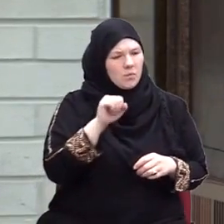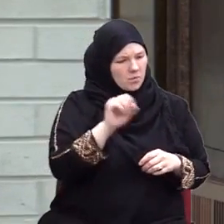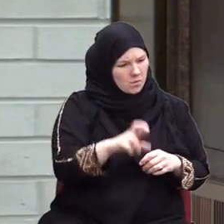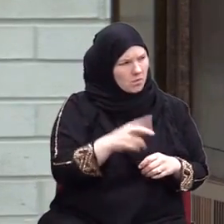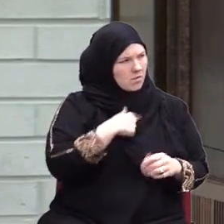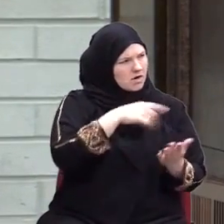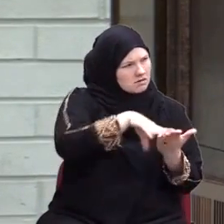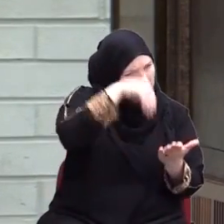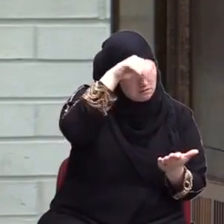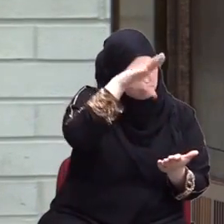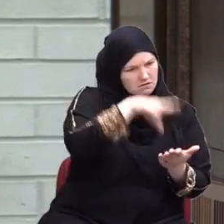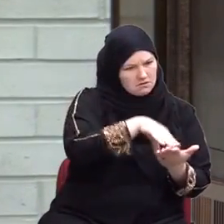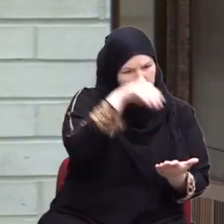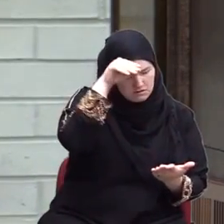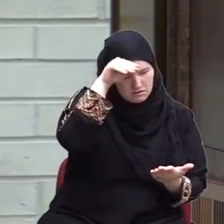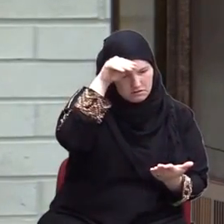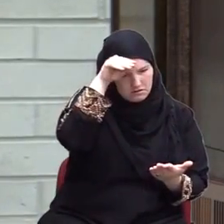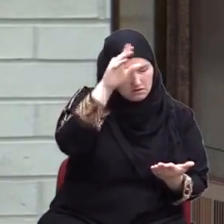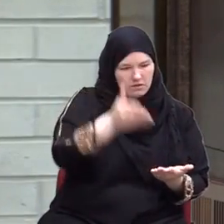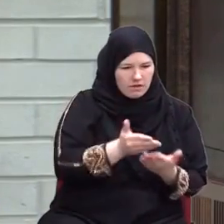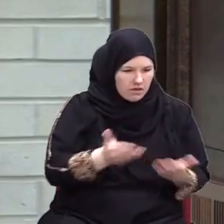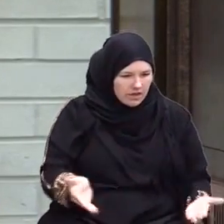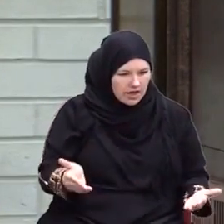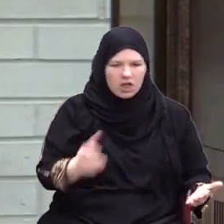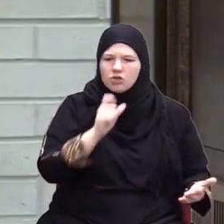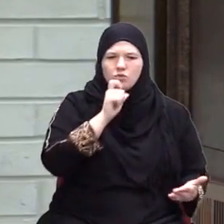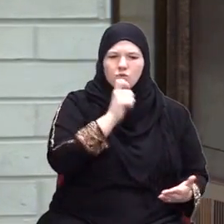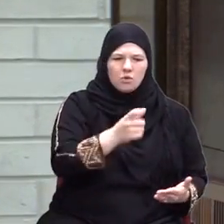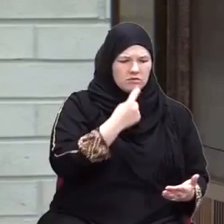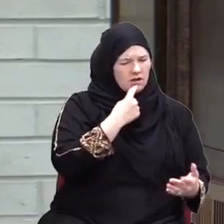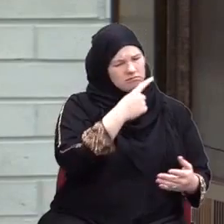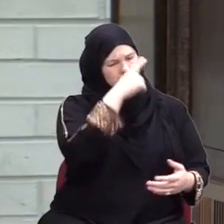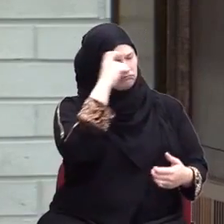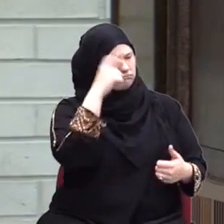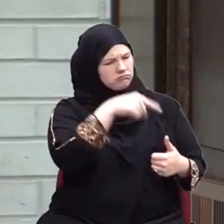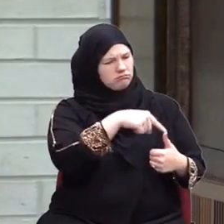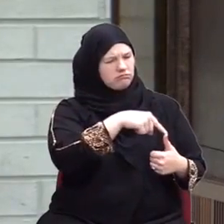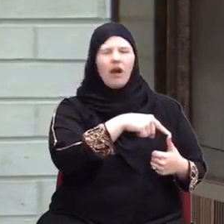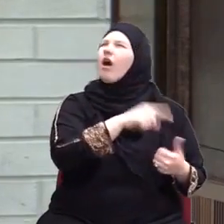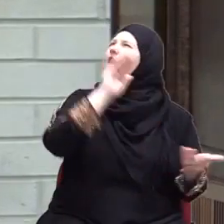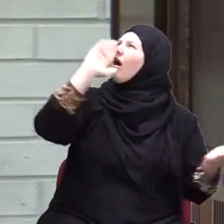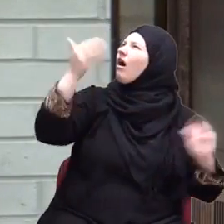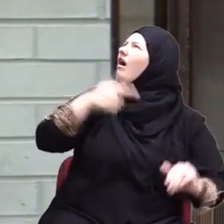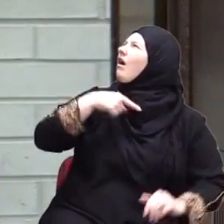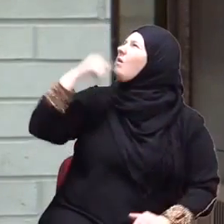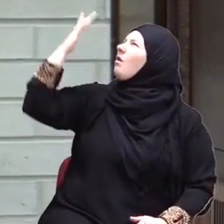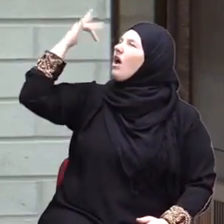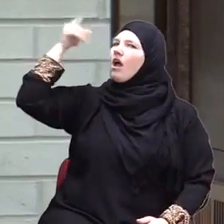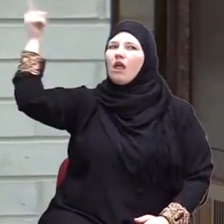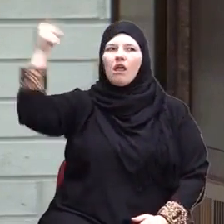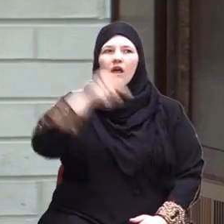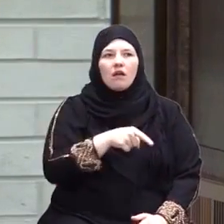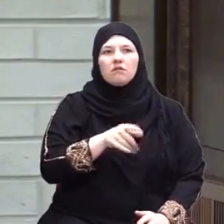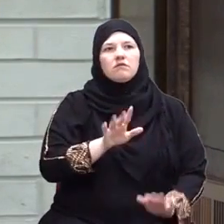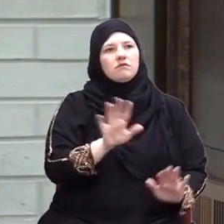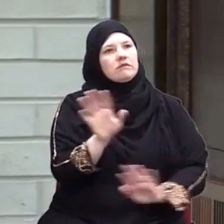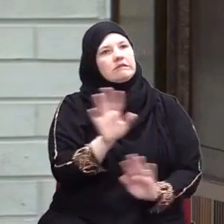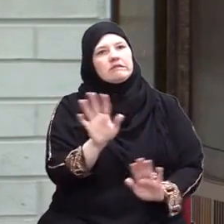examples against what He wants you to do, or against what He is commanding you to do. So